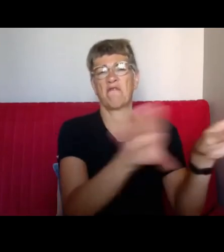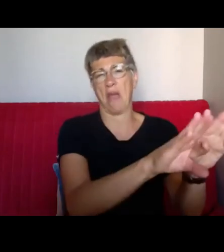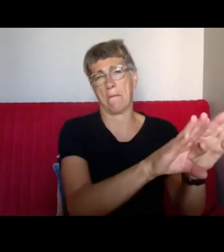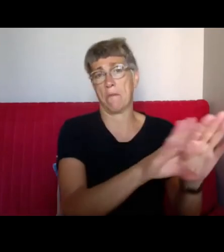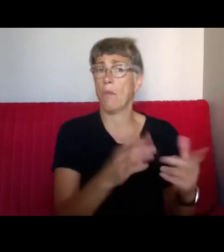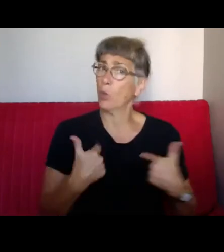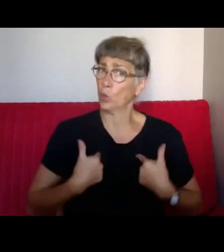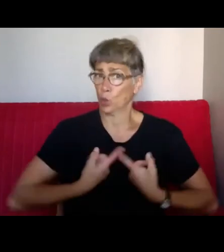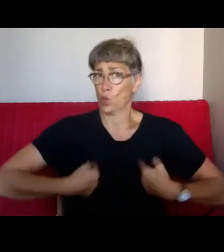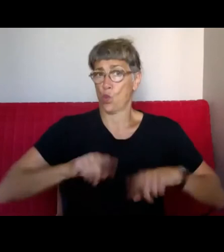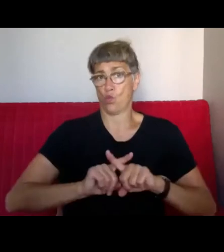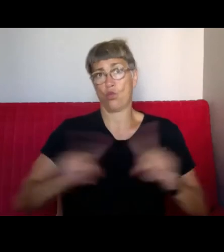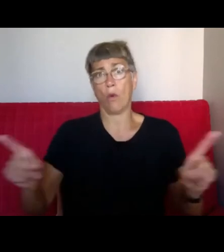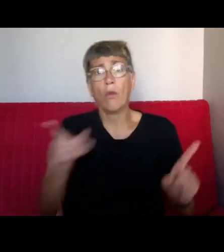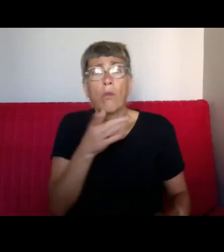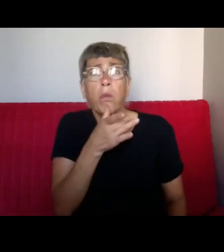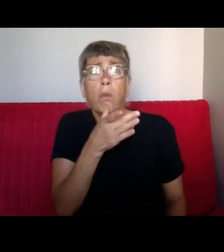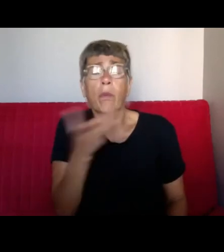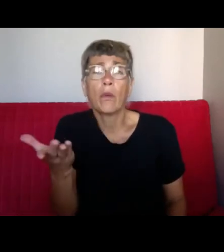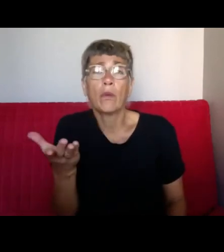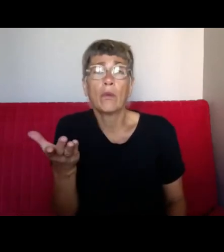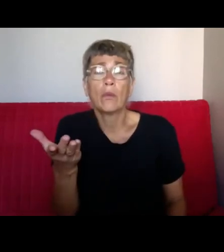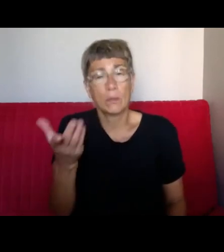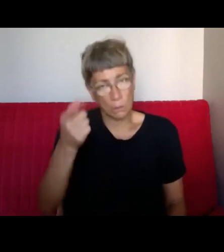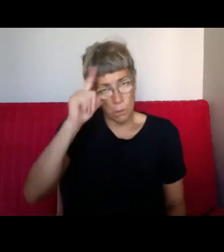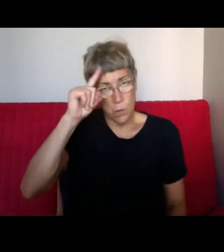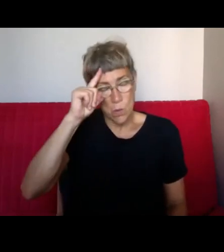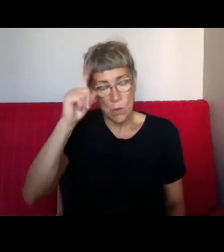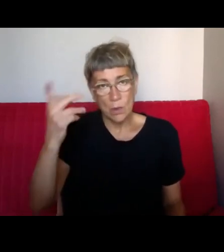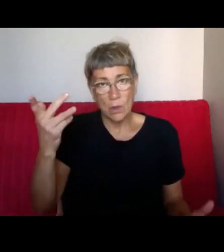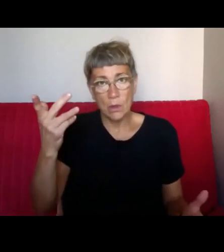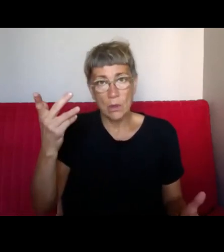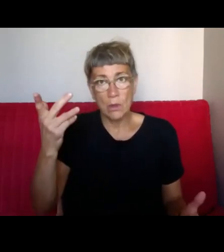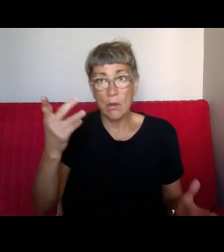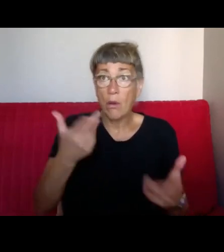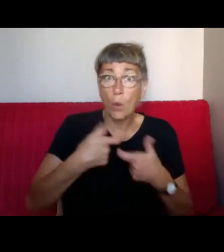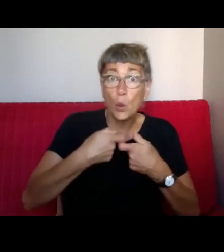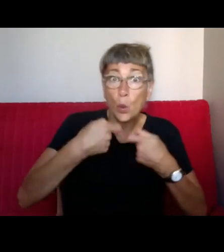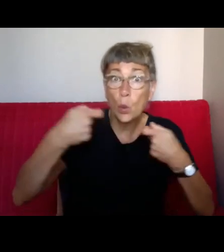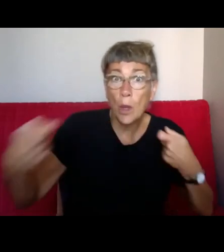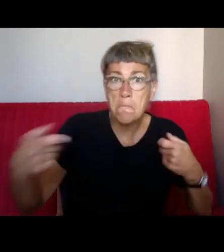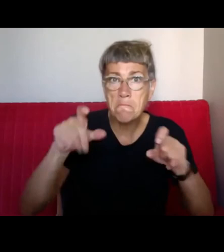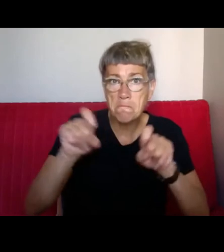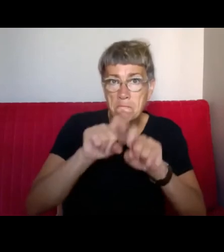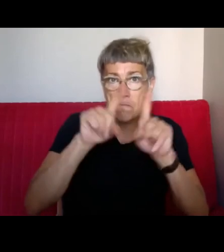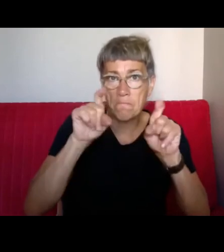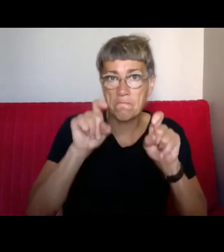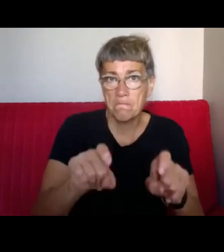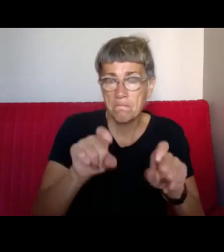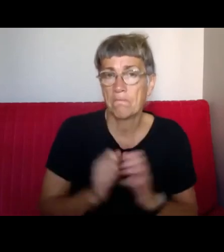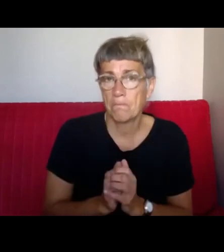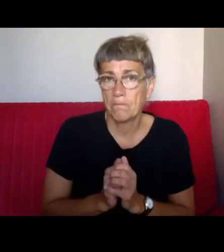impossible. First of all, because we didn't know for how long it would have last, the pandemic